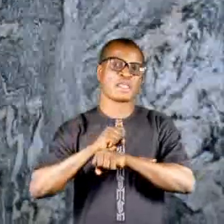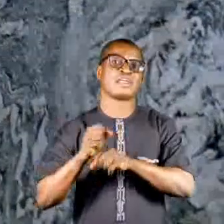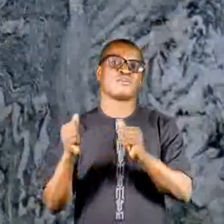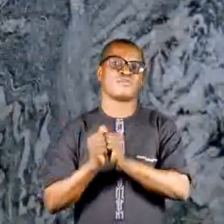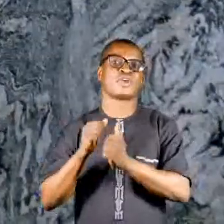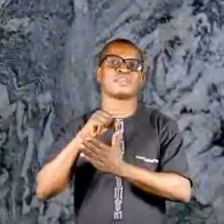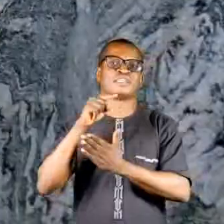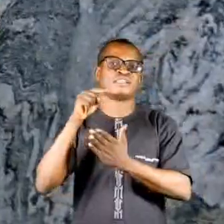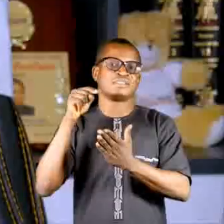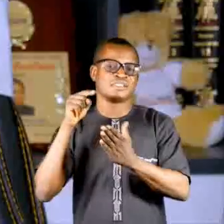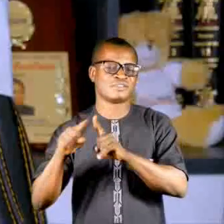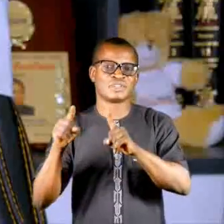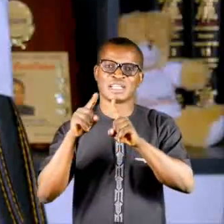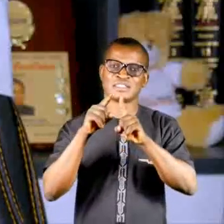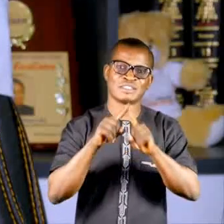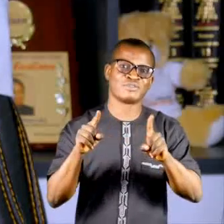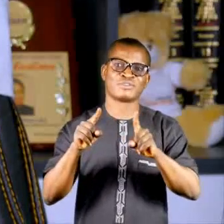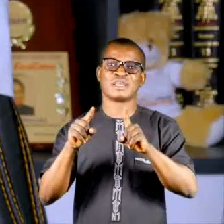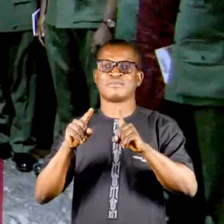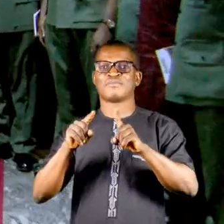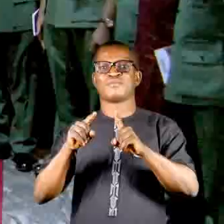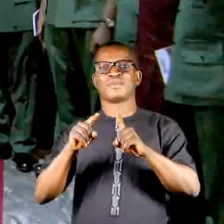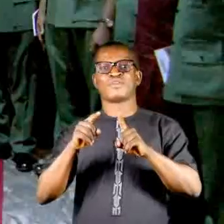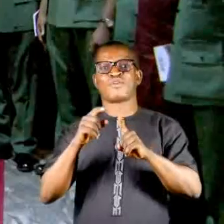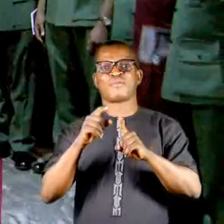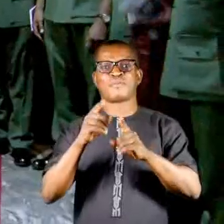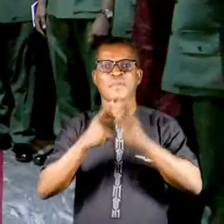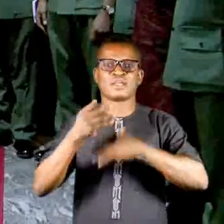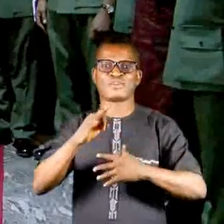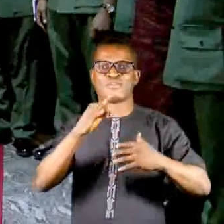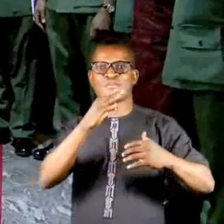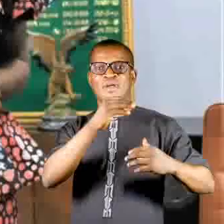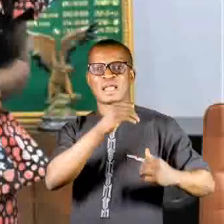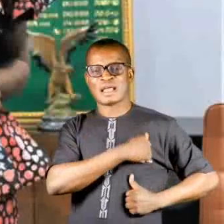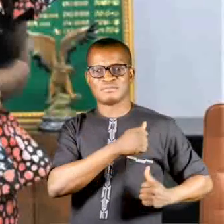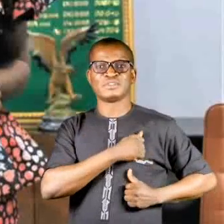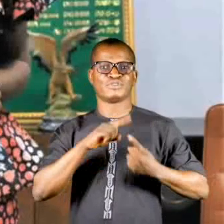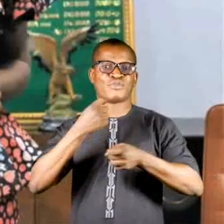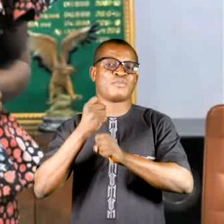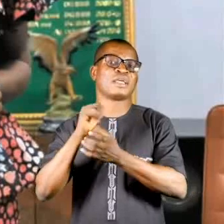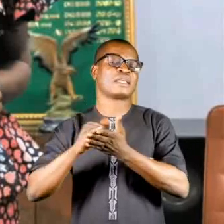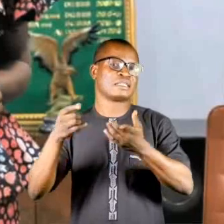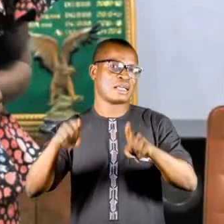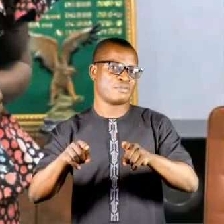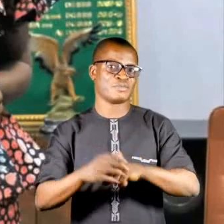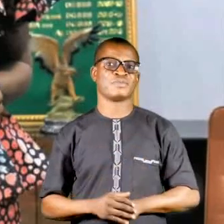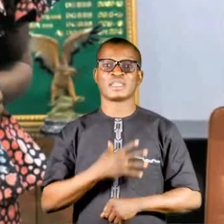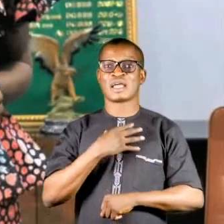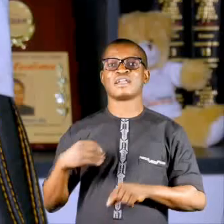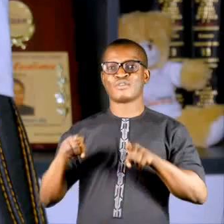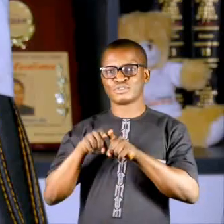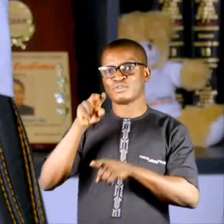working with this, with the different arms of the military to make this a reality.